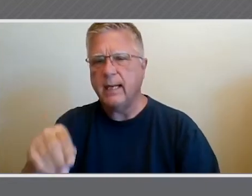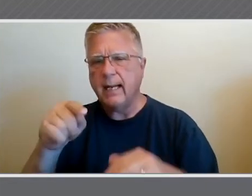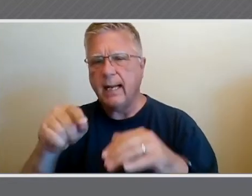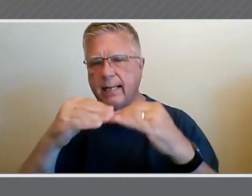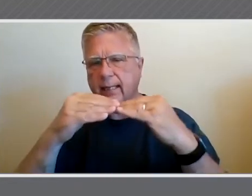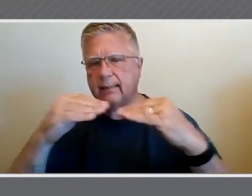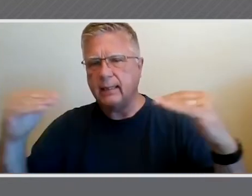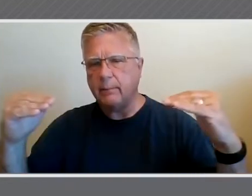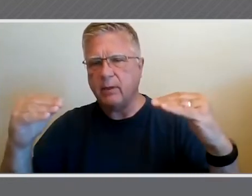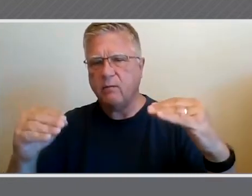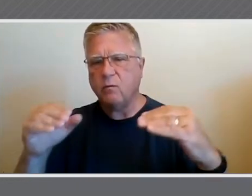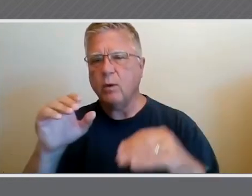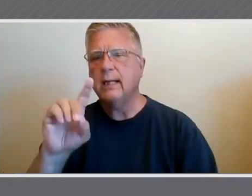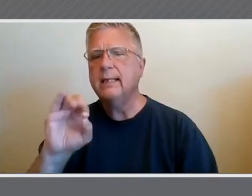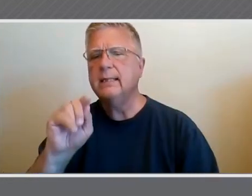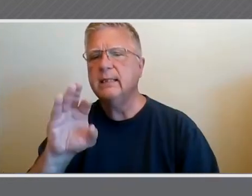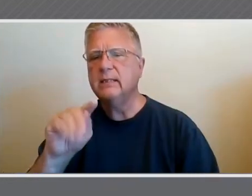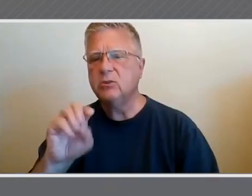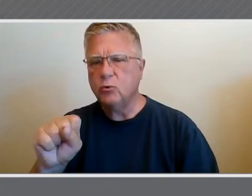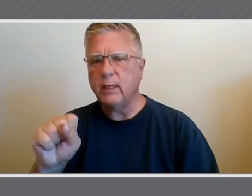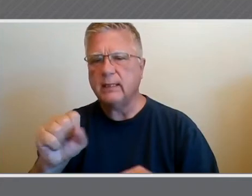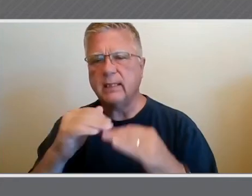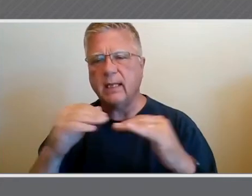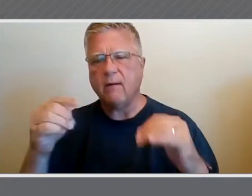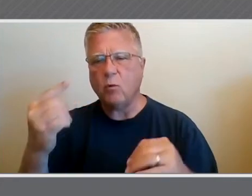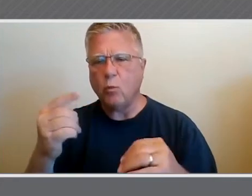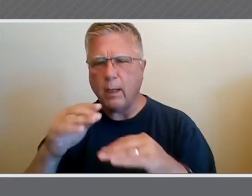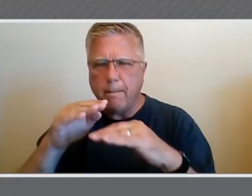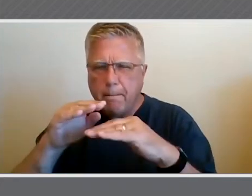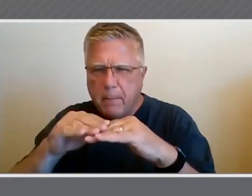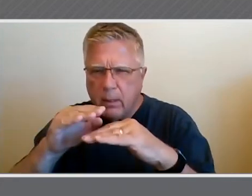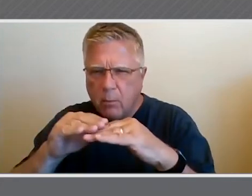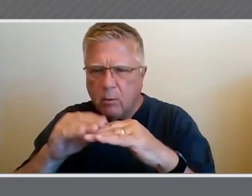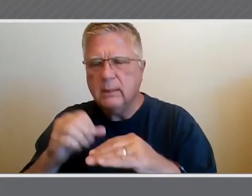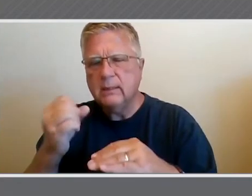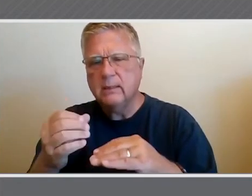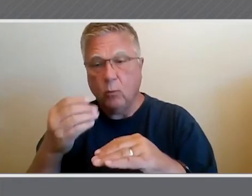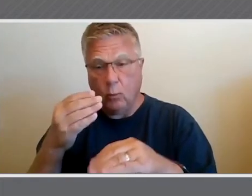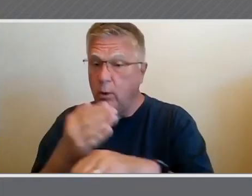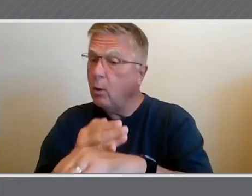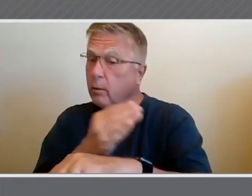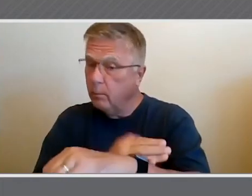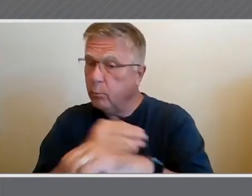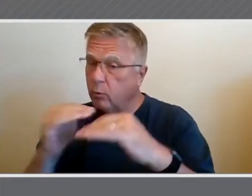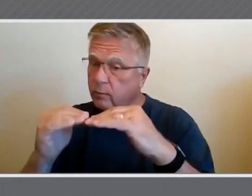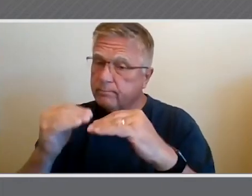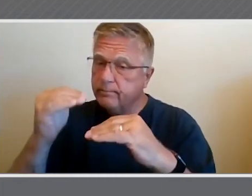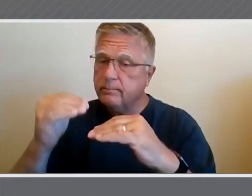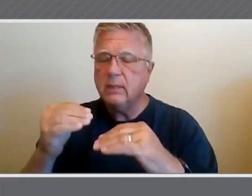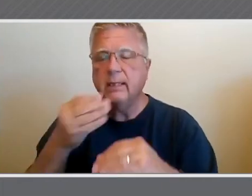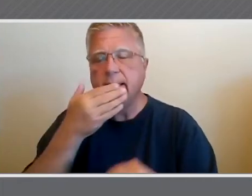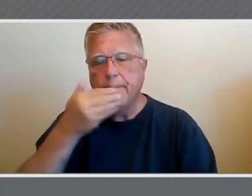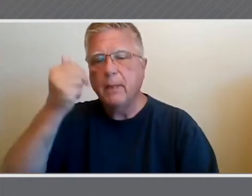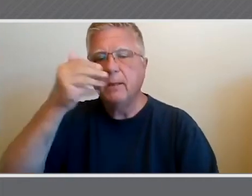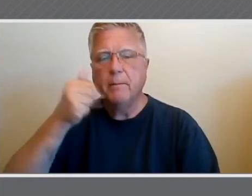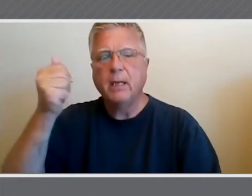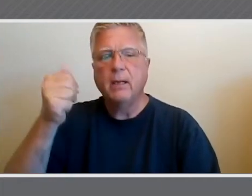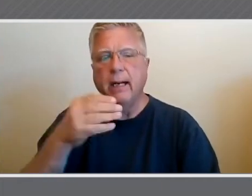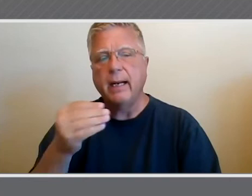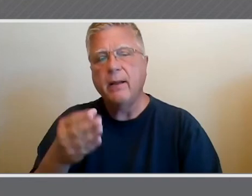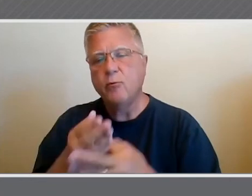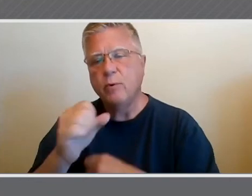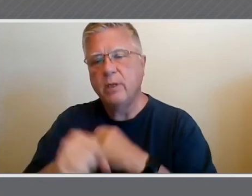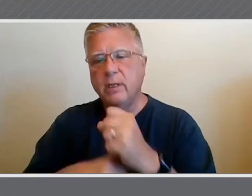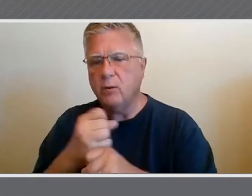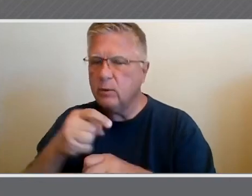distress level 1 minimal. So we are getting a lot better, and we have over the year with some pretty intense